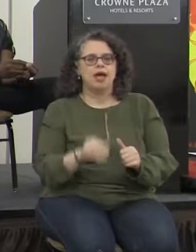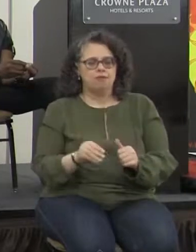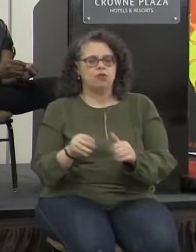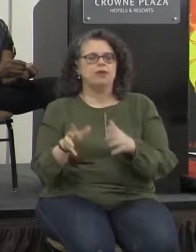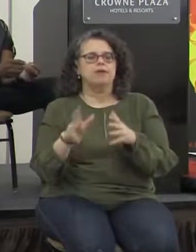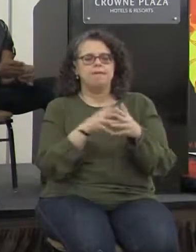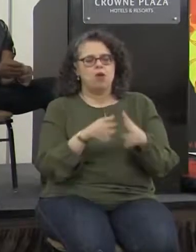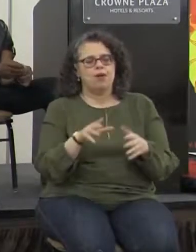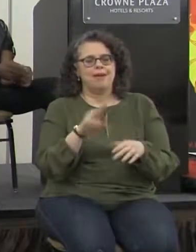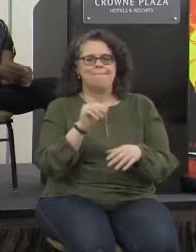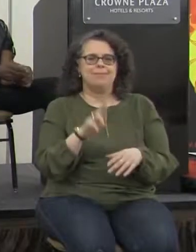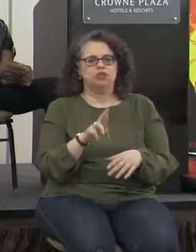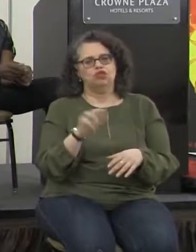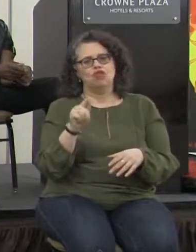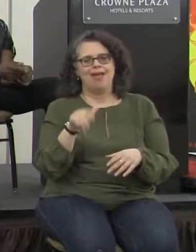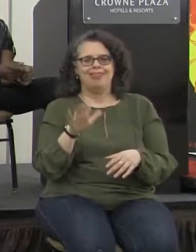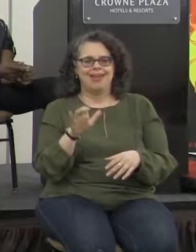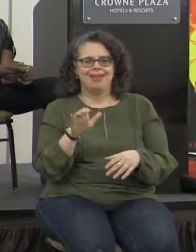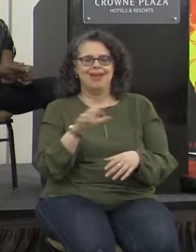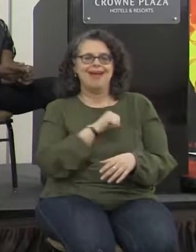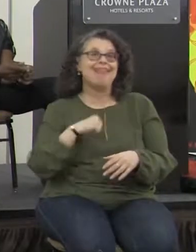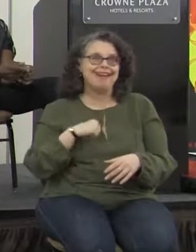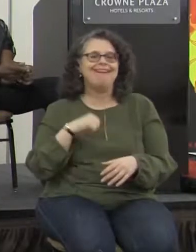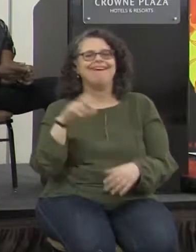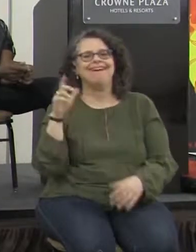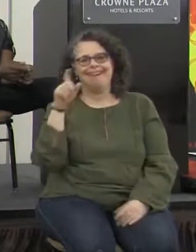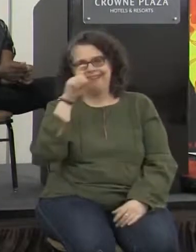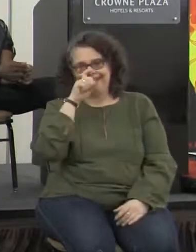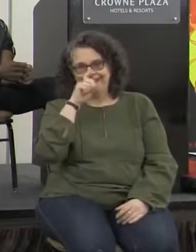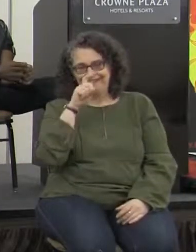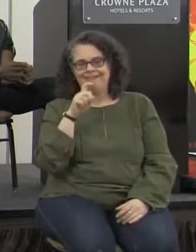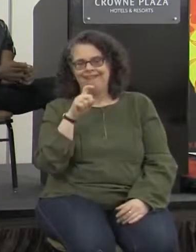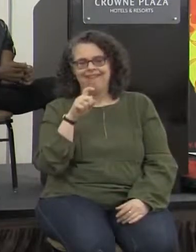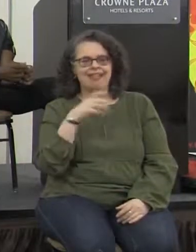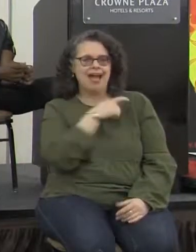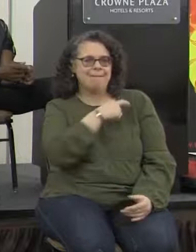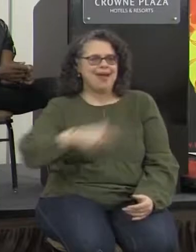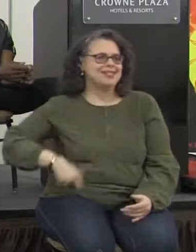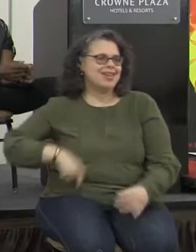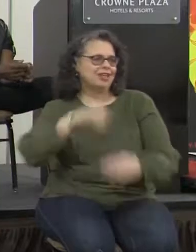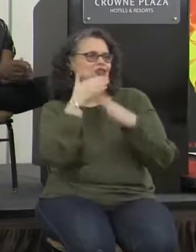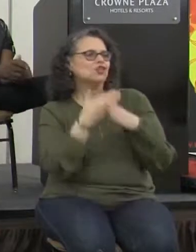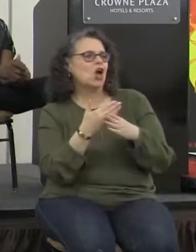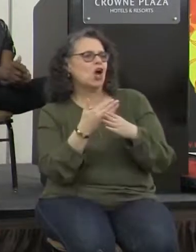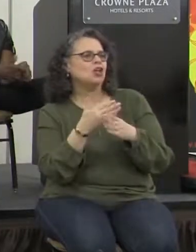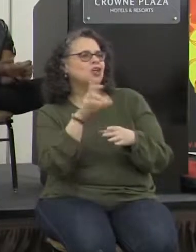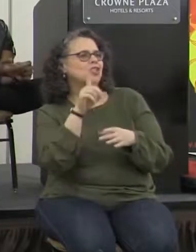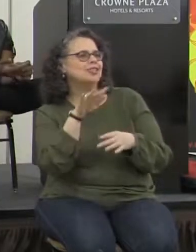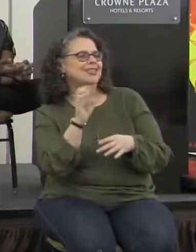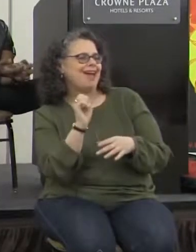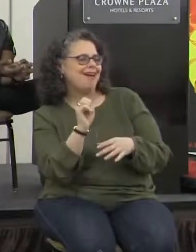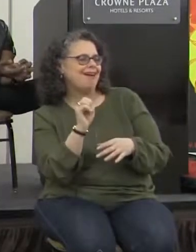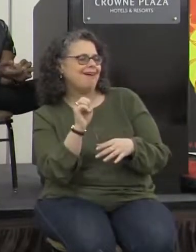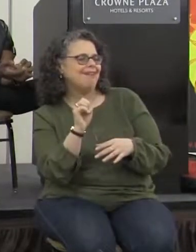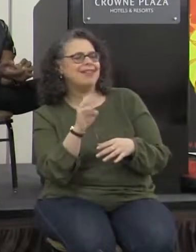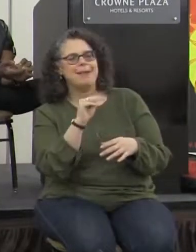Eagle, 2016. And my sash daughter, Dale, Miss Atlanta Eagle 2017.